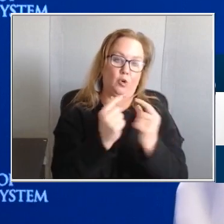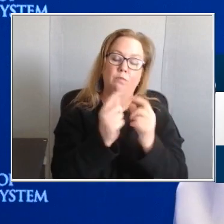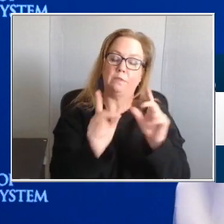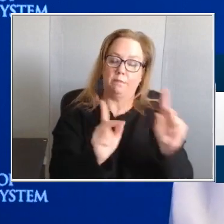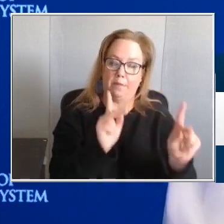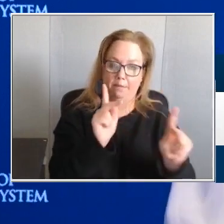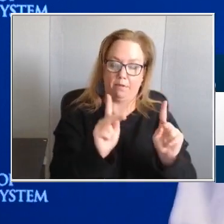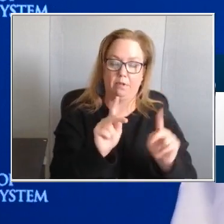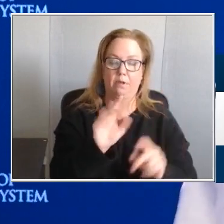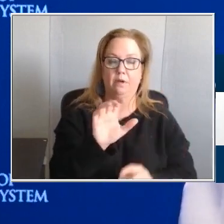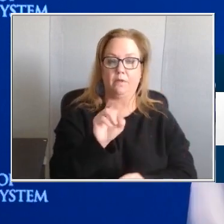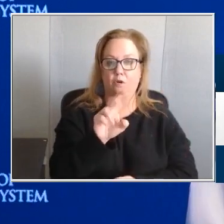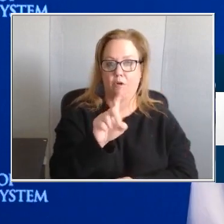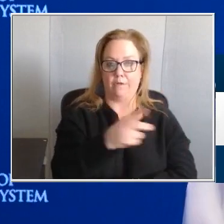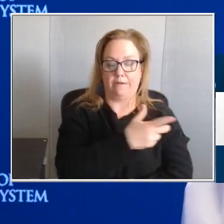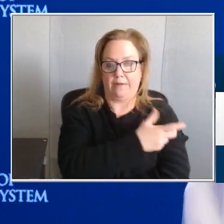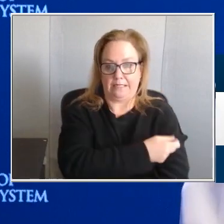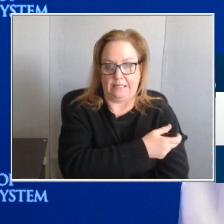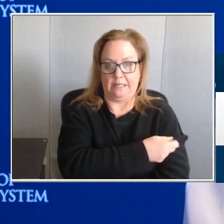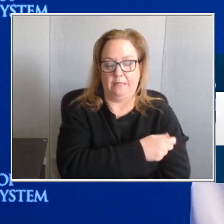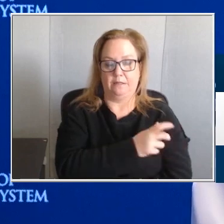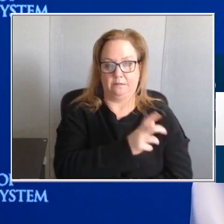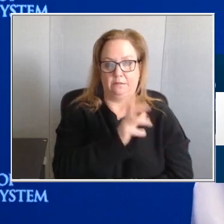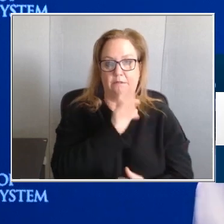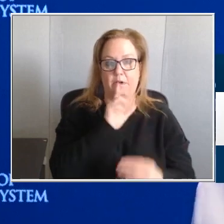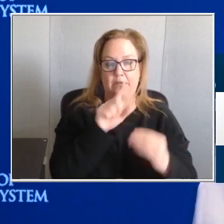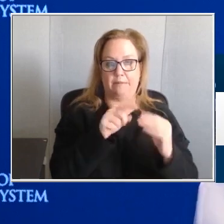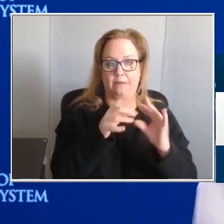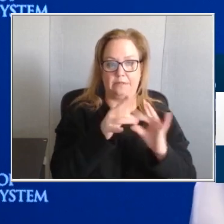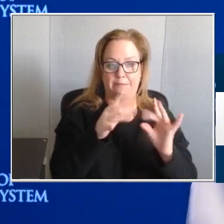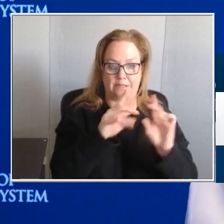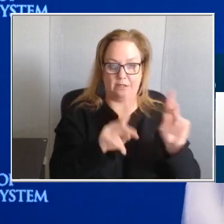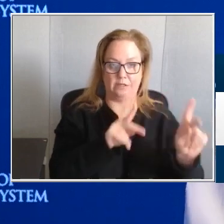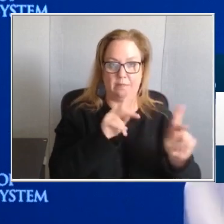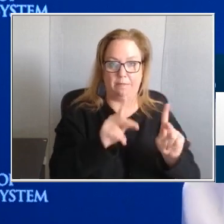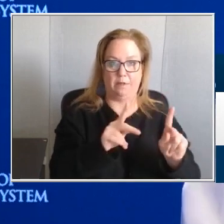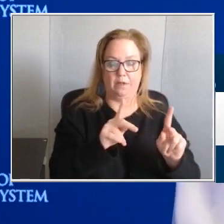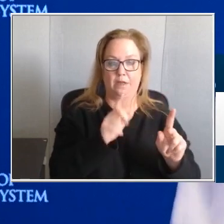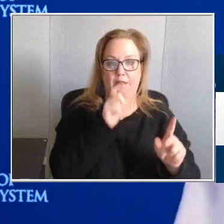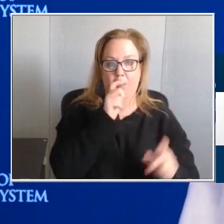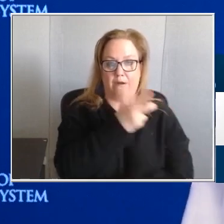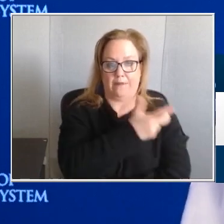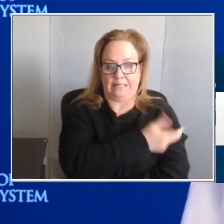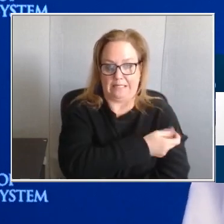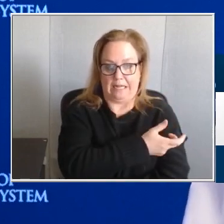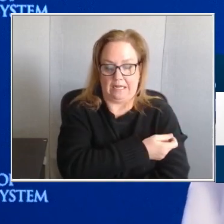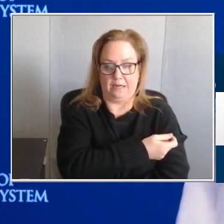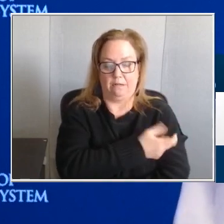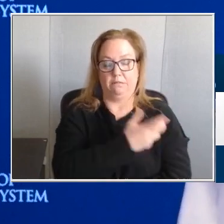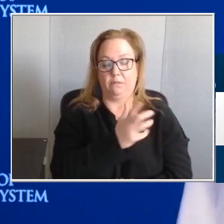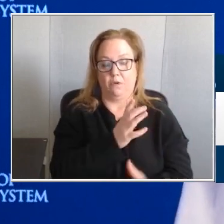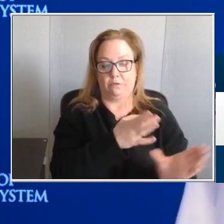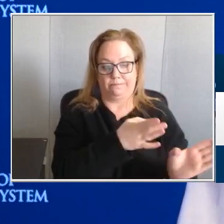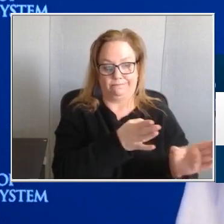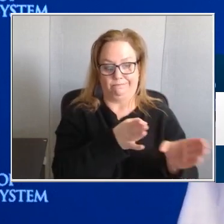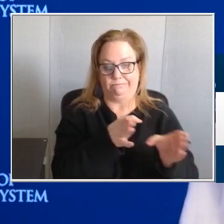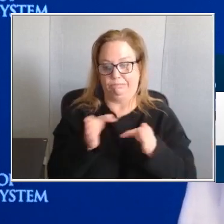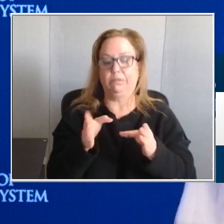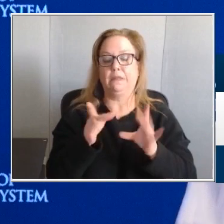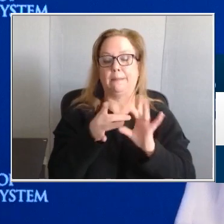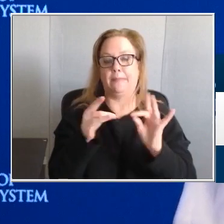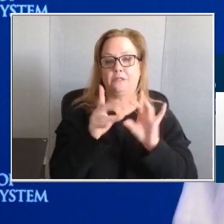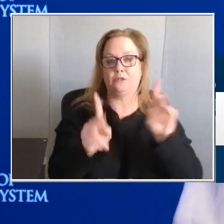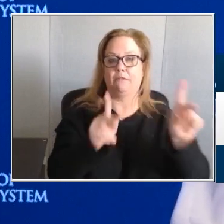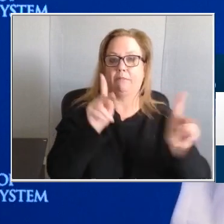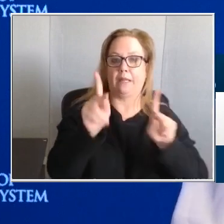COVID vaccines, it's obviously tailoring those messages to those people that are unvaccinated, or tailoring the message to those people